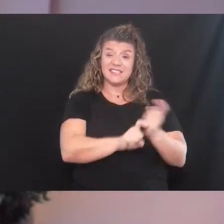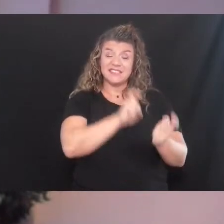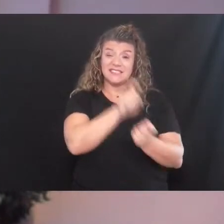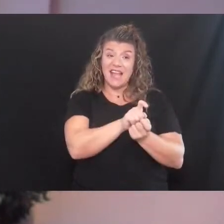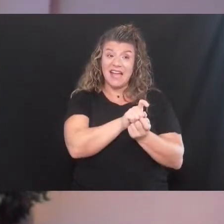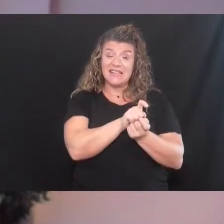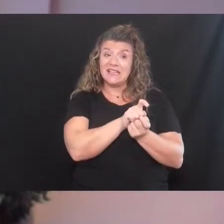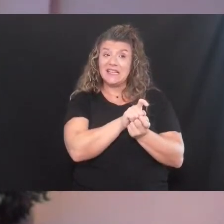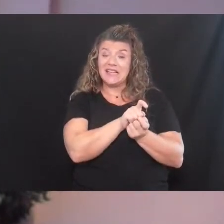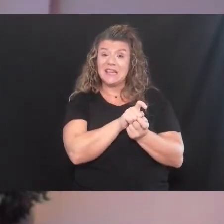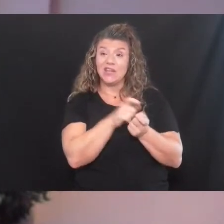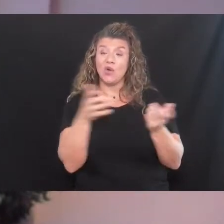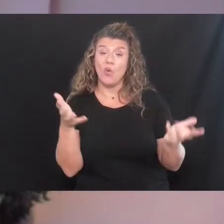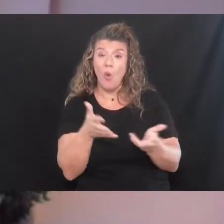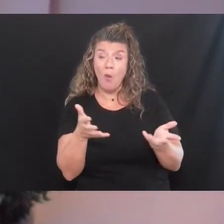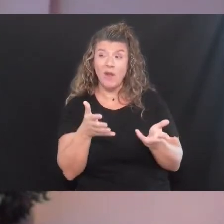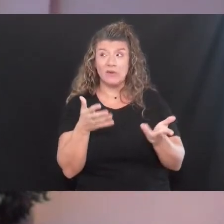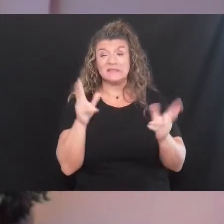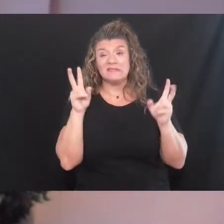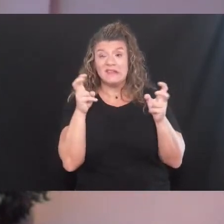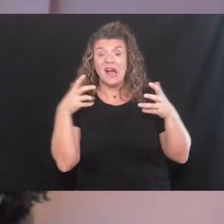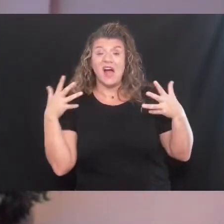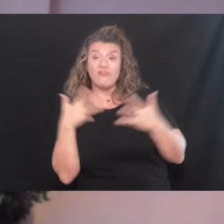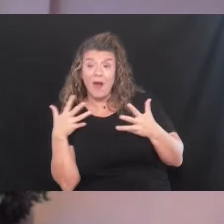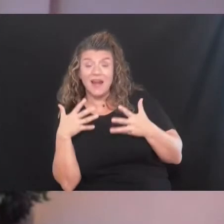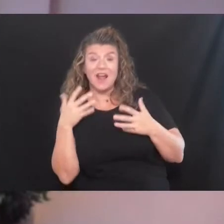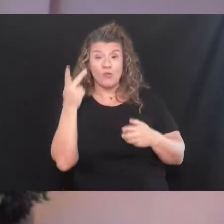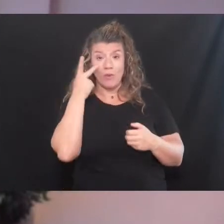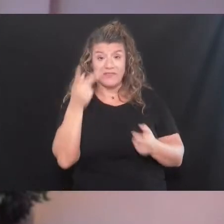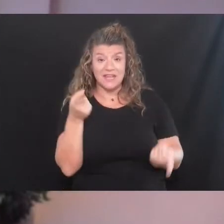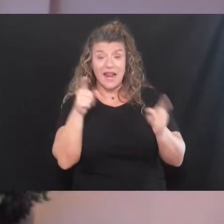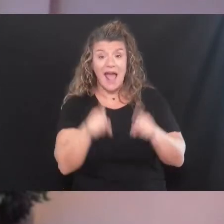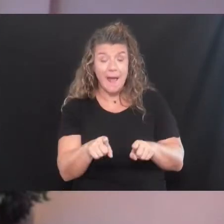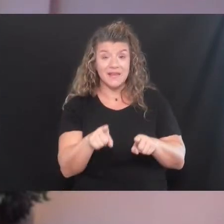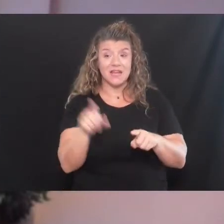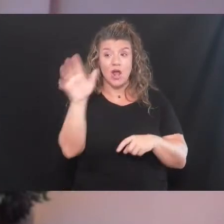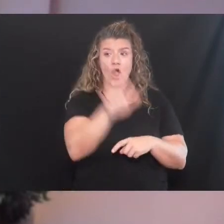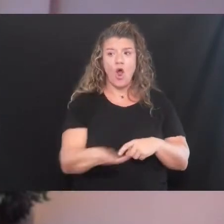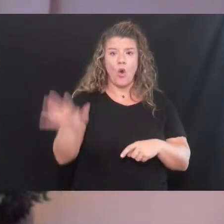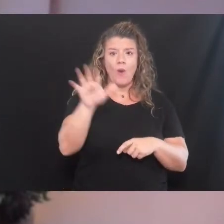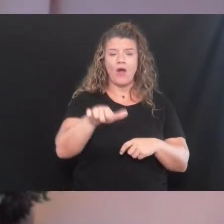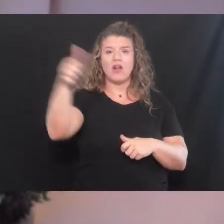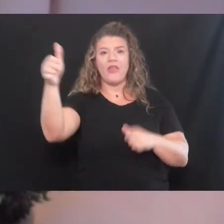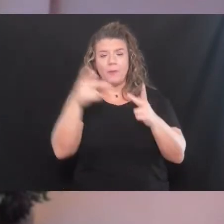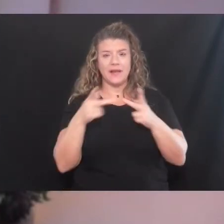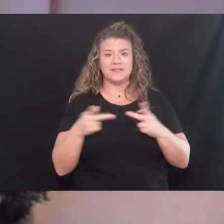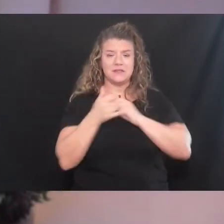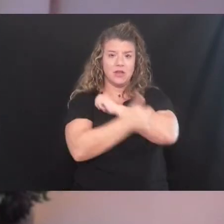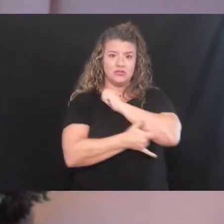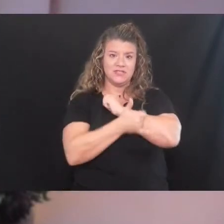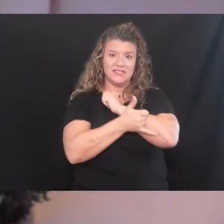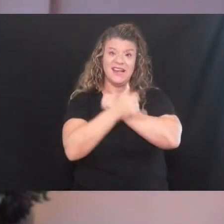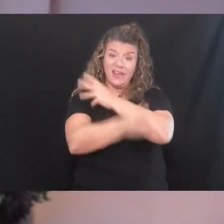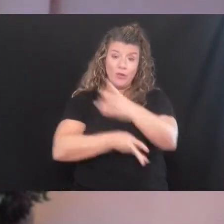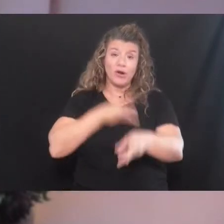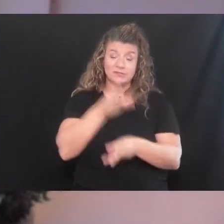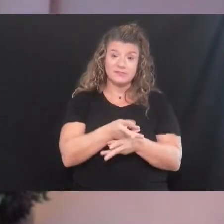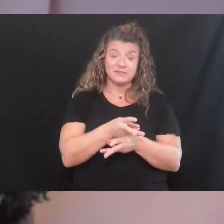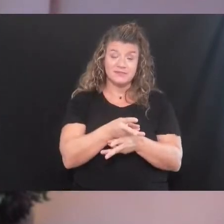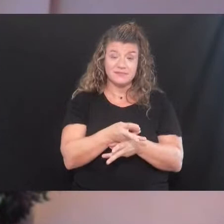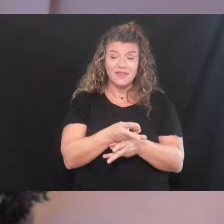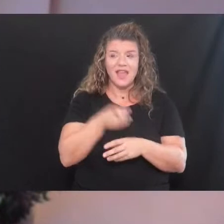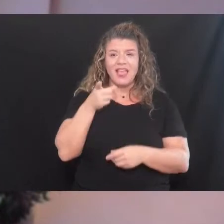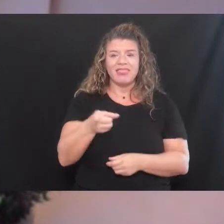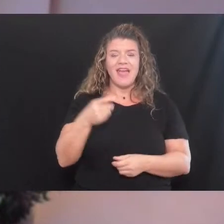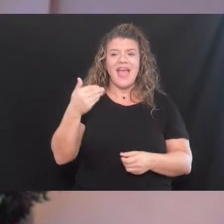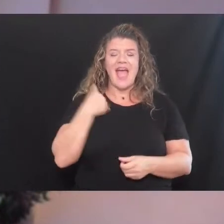what we have been afraid of and what we've seen happen around other places in the country and in the world that